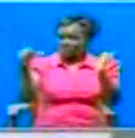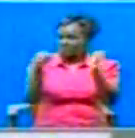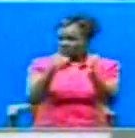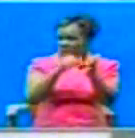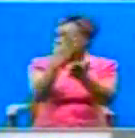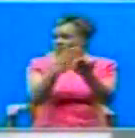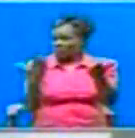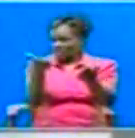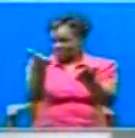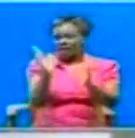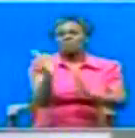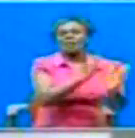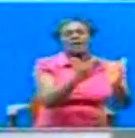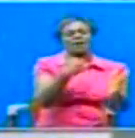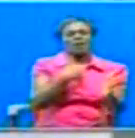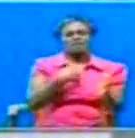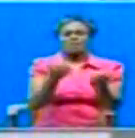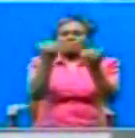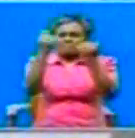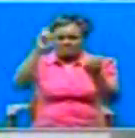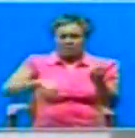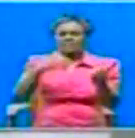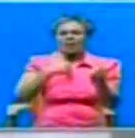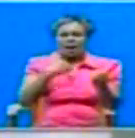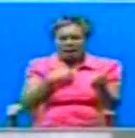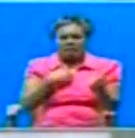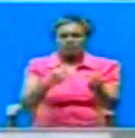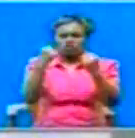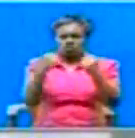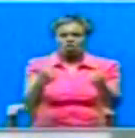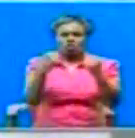terms of the strategy we have employed and therefore we need to have a more multi strategy